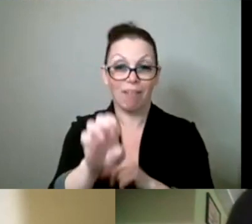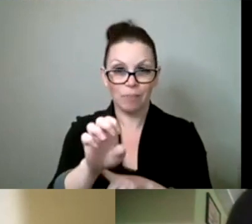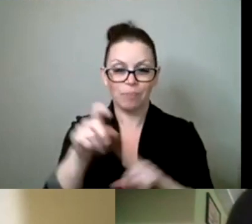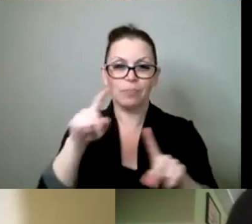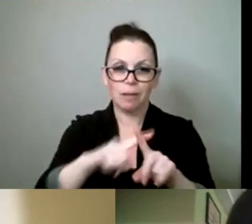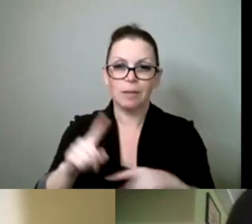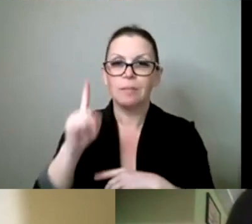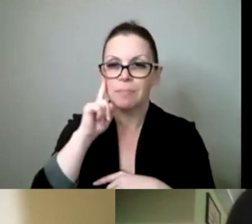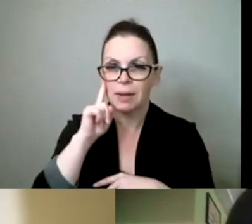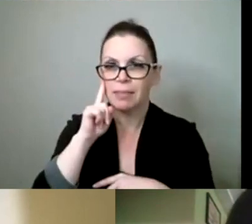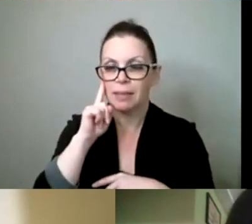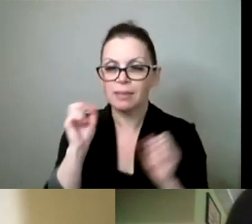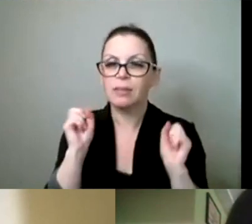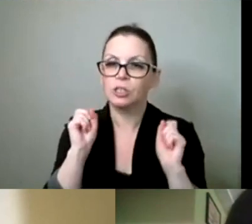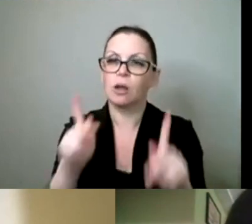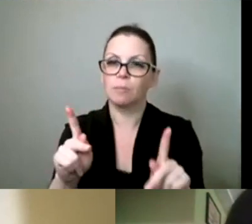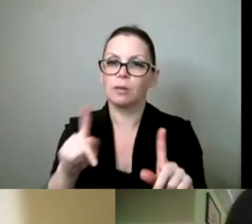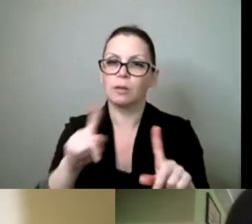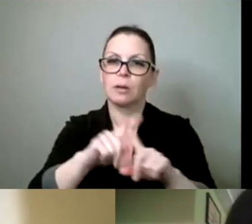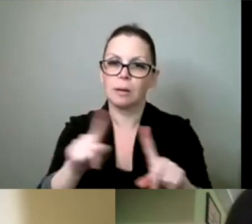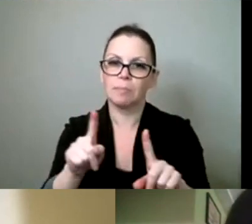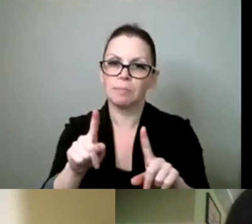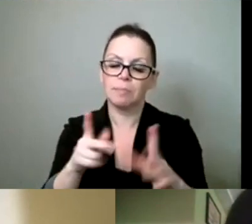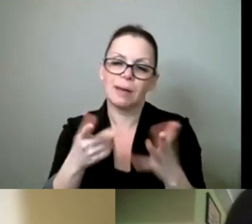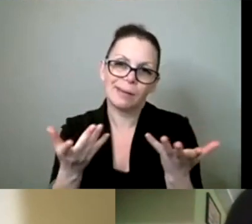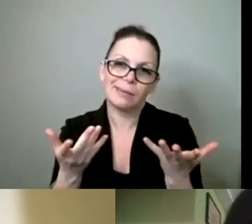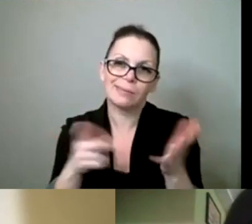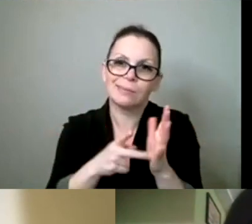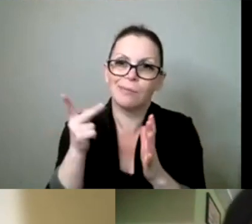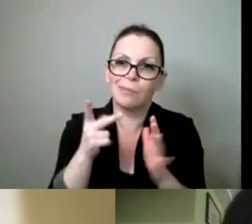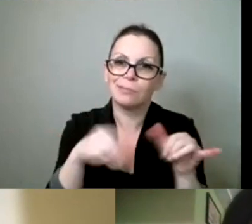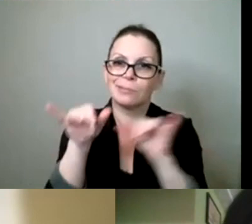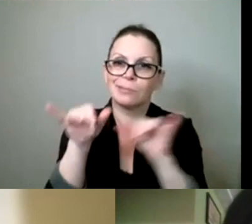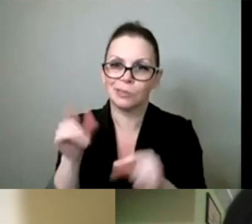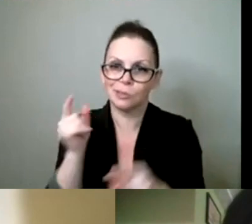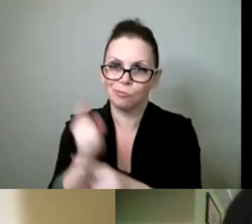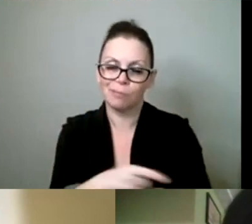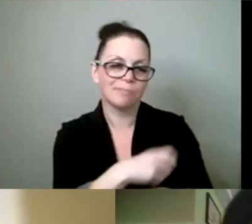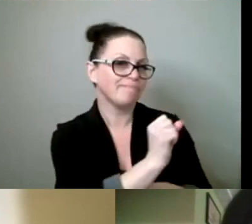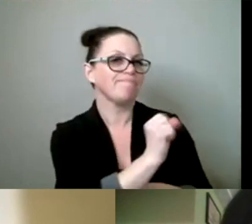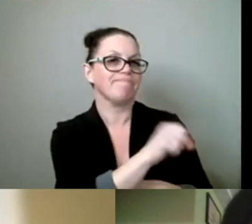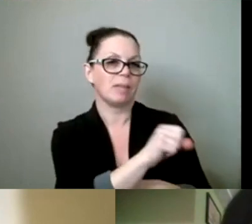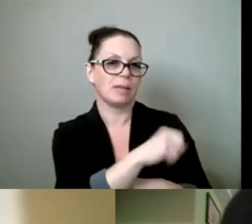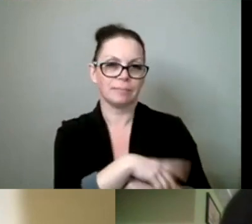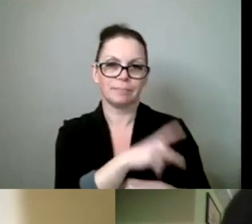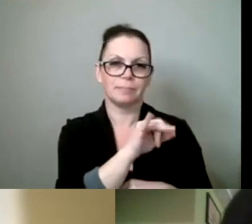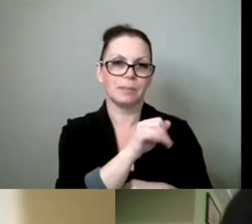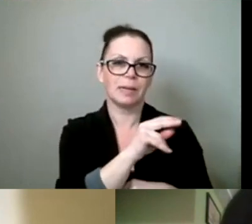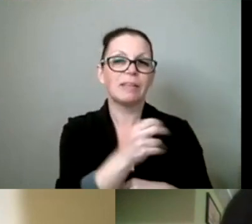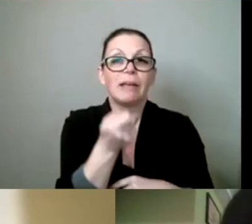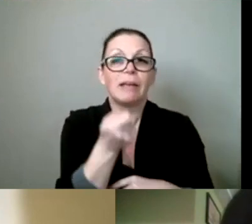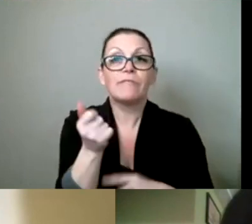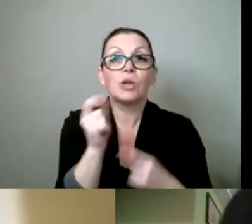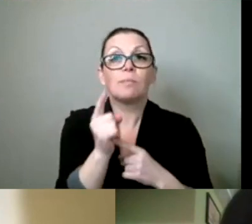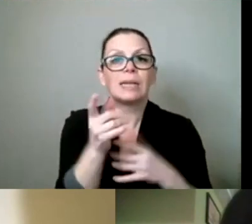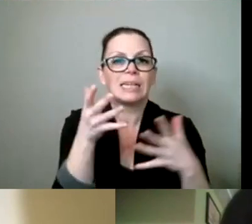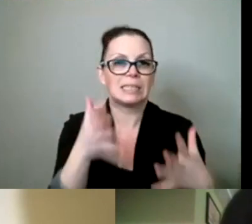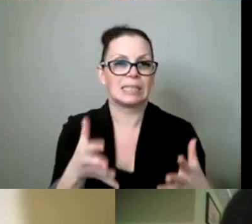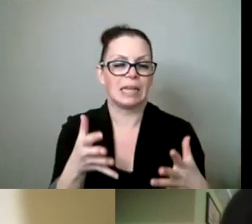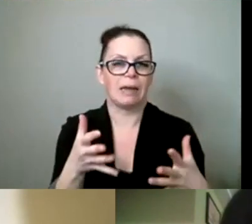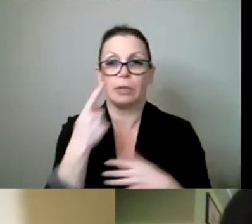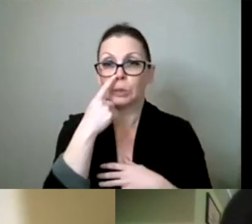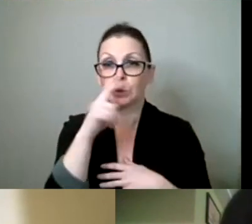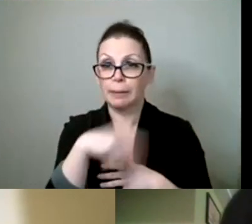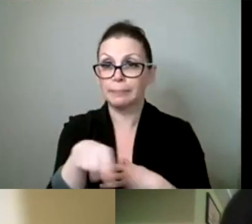I think there are opportunities, but it comes with a double-edged sword. Yes, yes. We have a few minutes left. We haven't really even touched